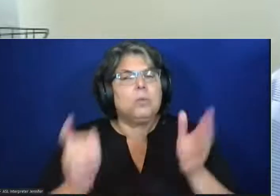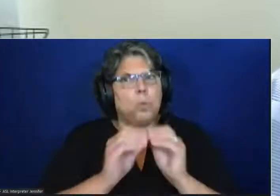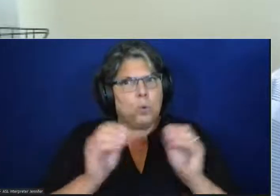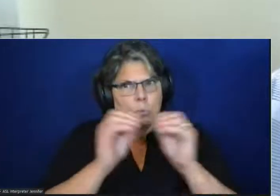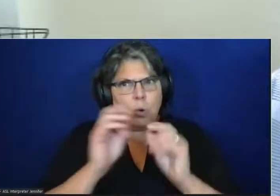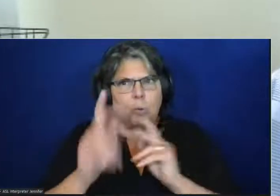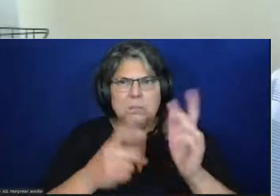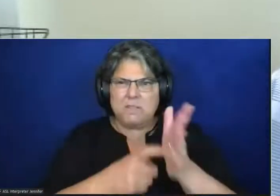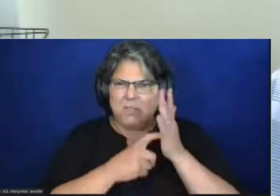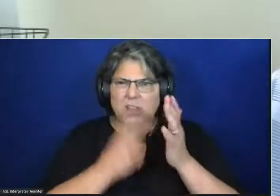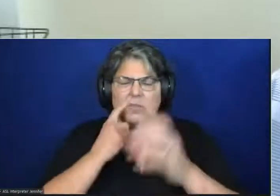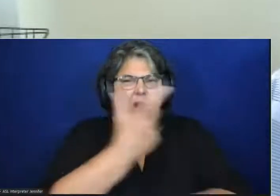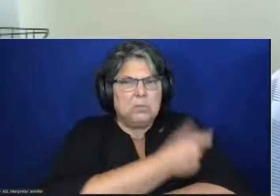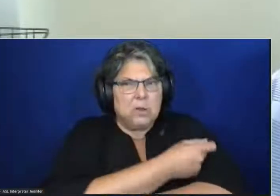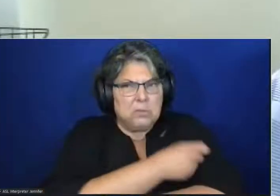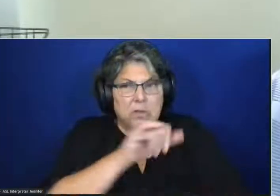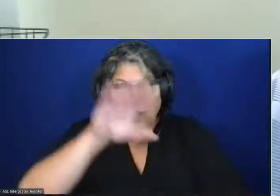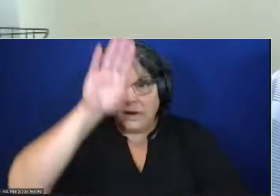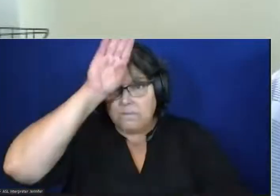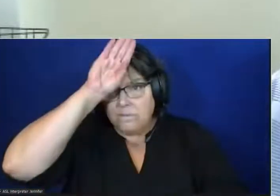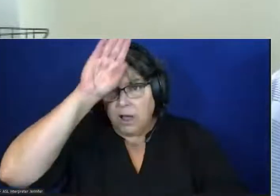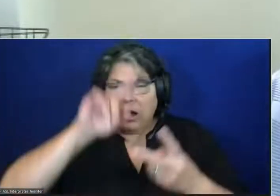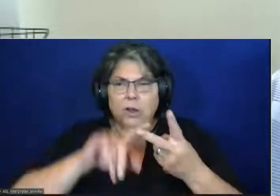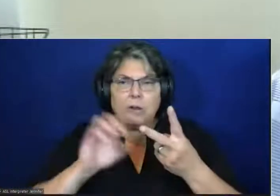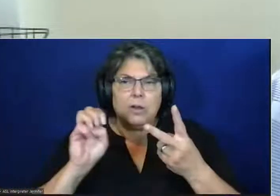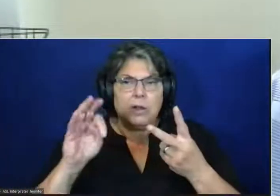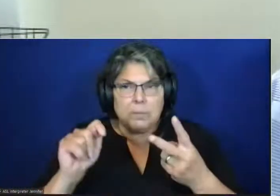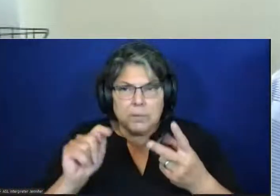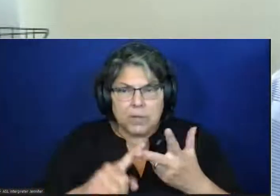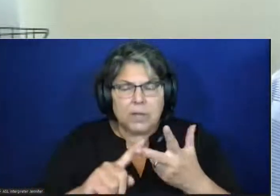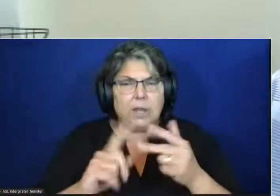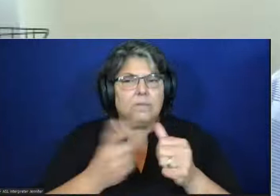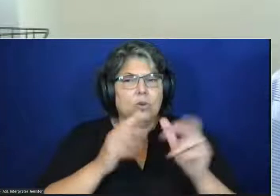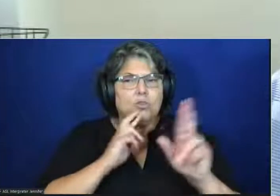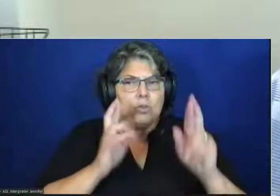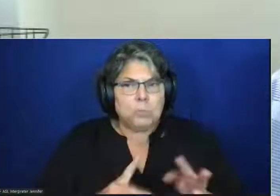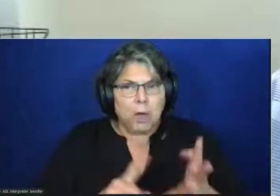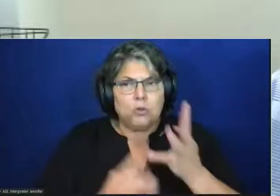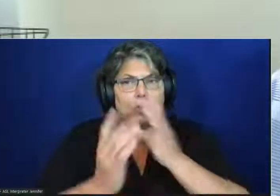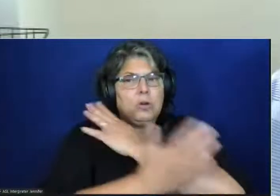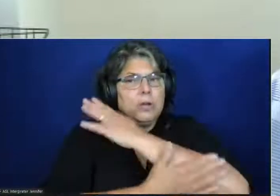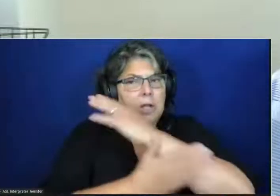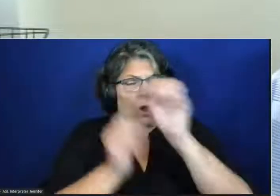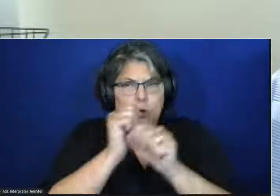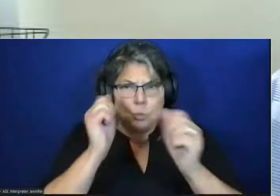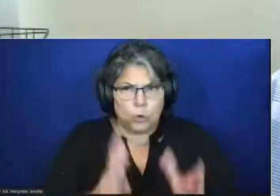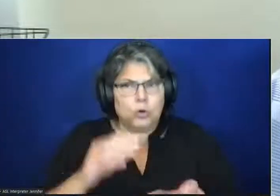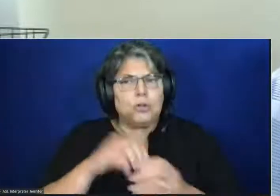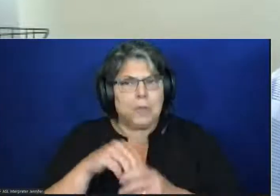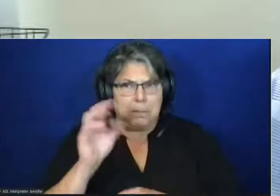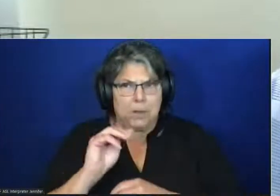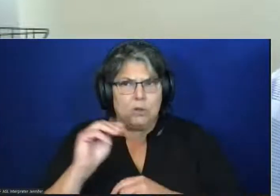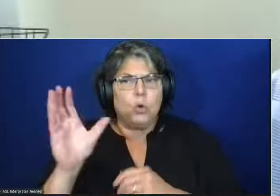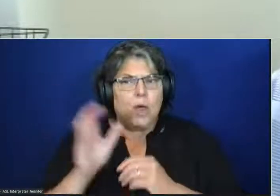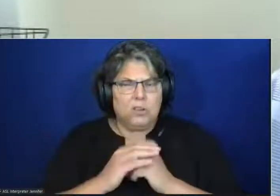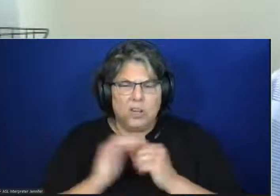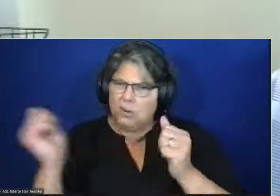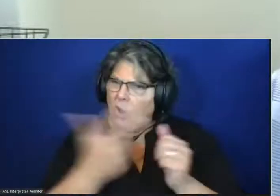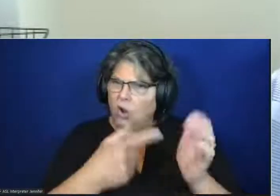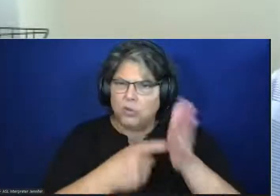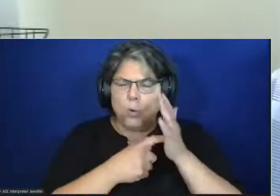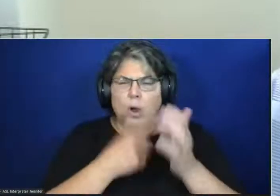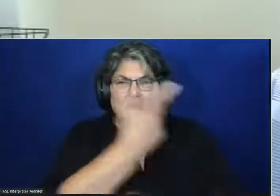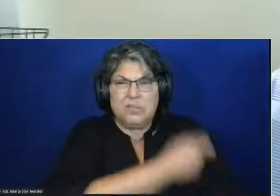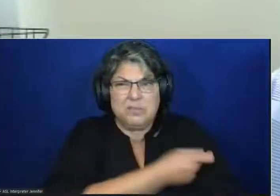tested, such as fire, first responders, and EMTs, as well as county workers in Mendocino County, but also the